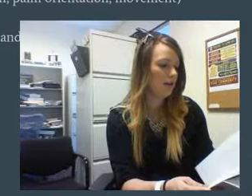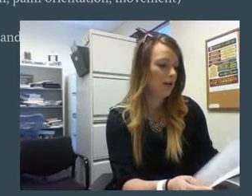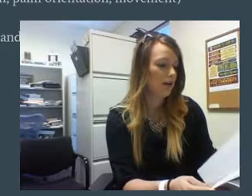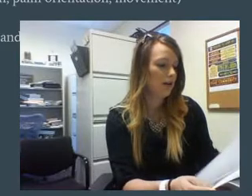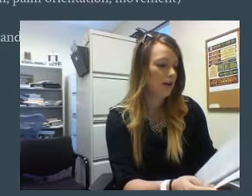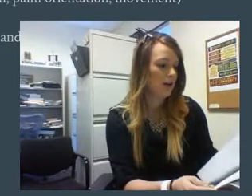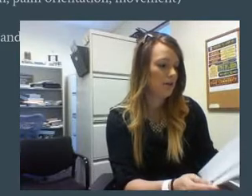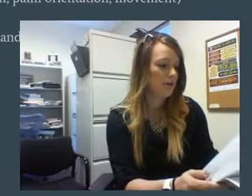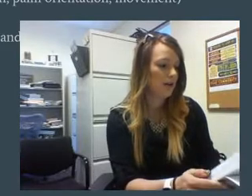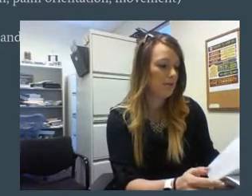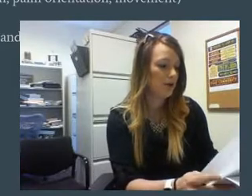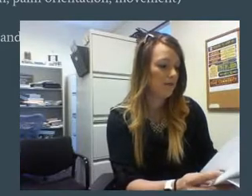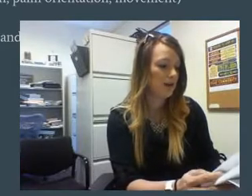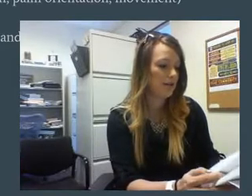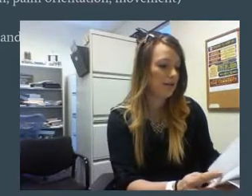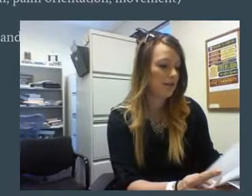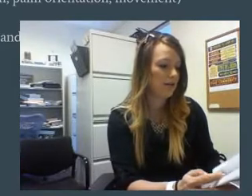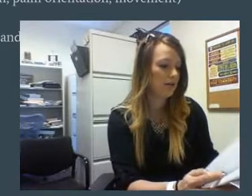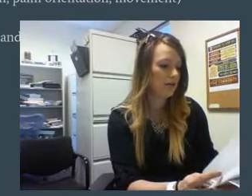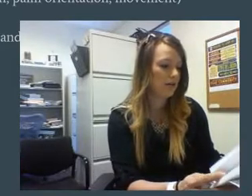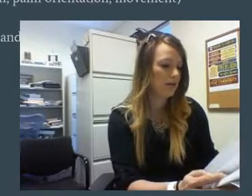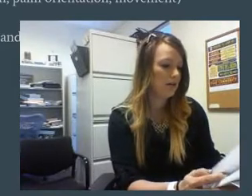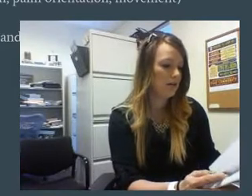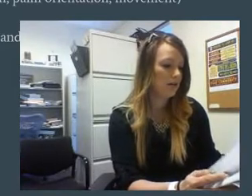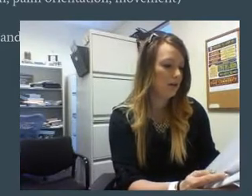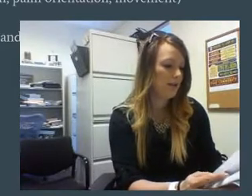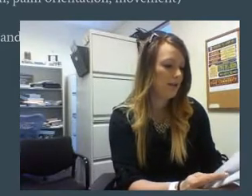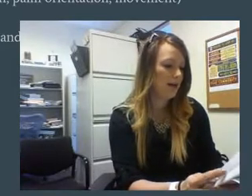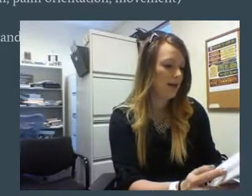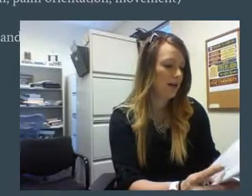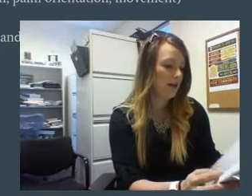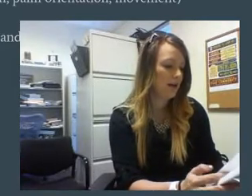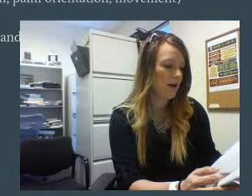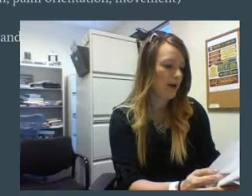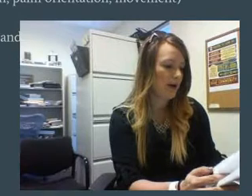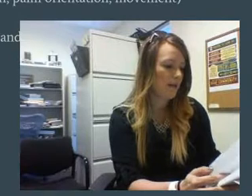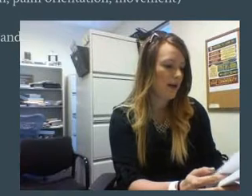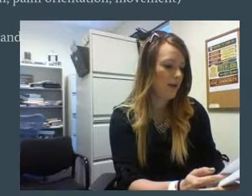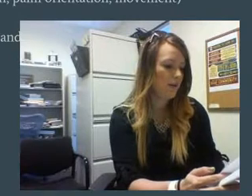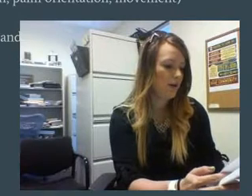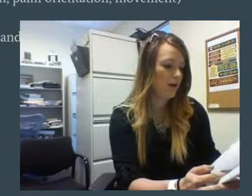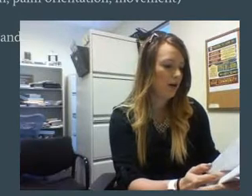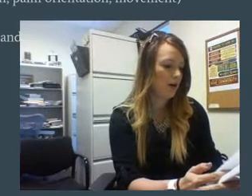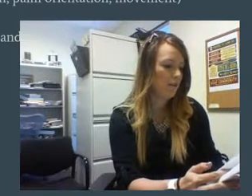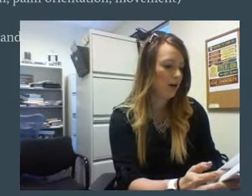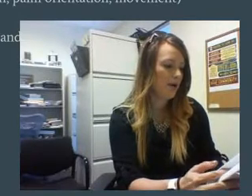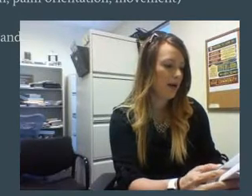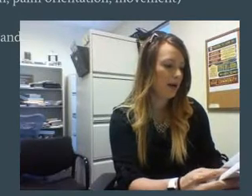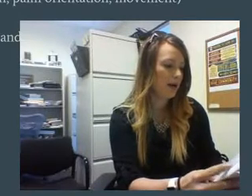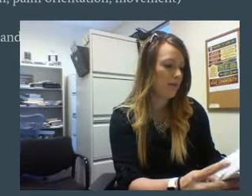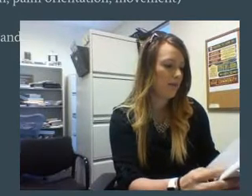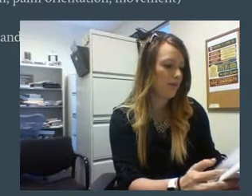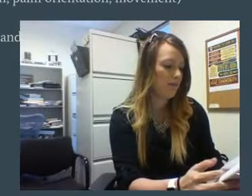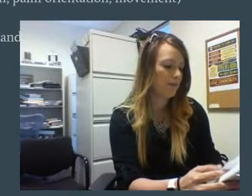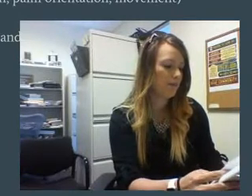sorry, I'm to find, where is that here? Okay. They were comparing